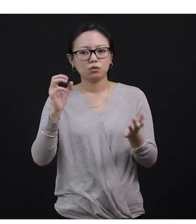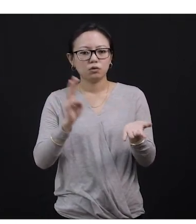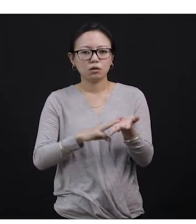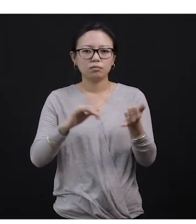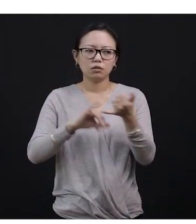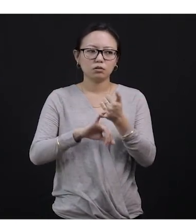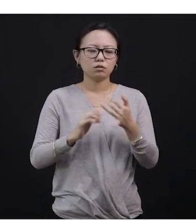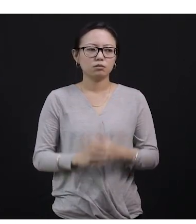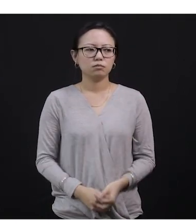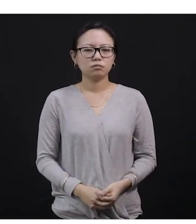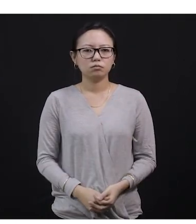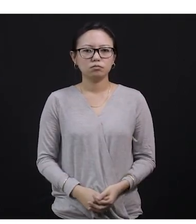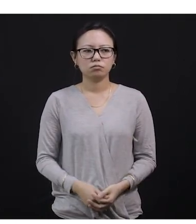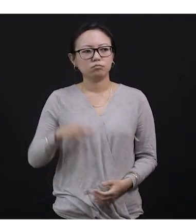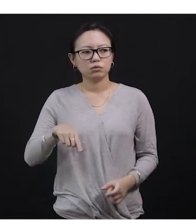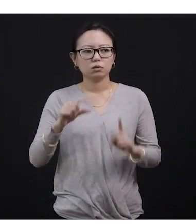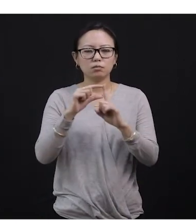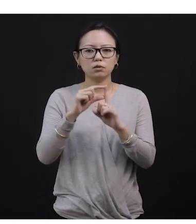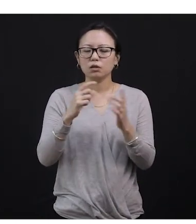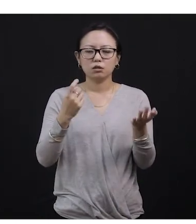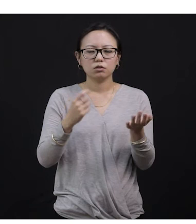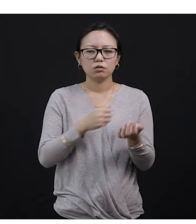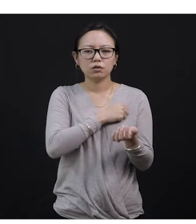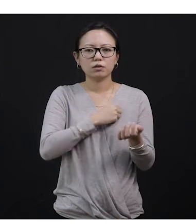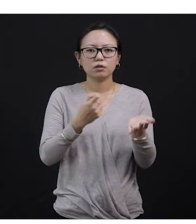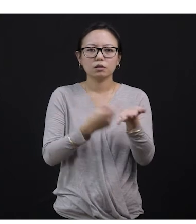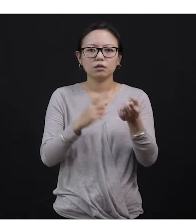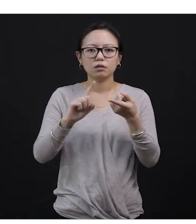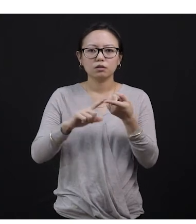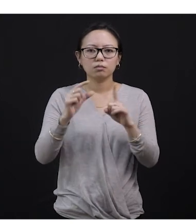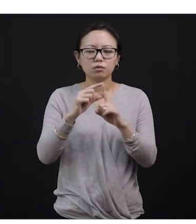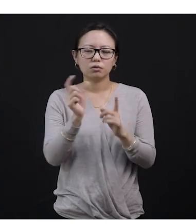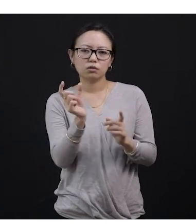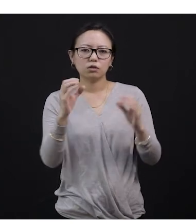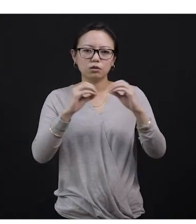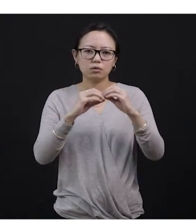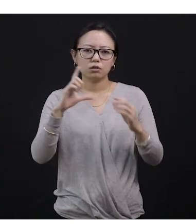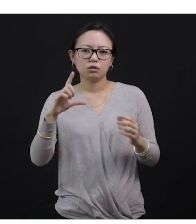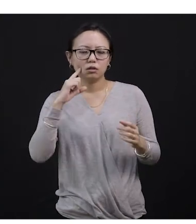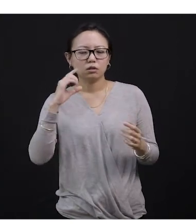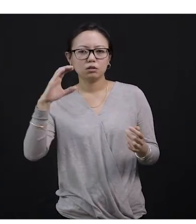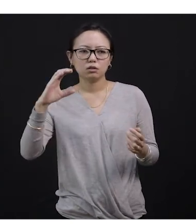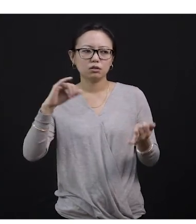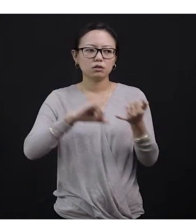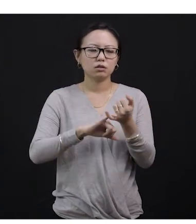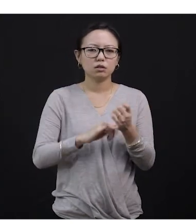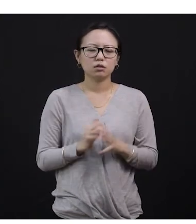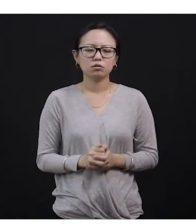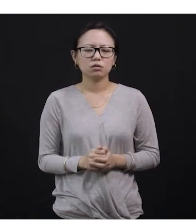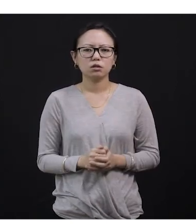Okay, so republics. Now the republics, they were also known as the democratic